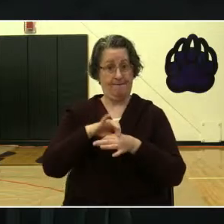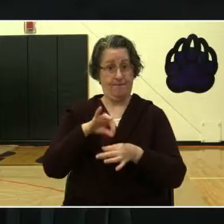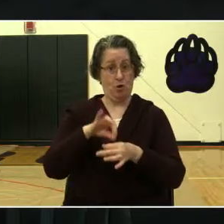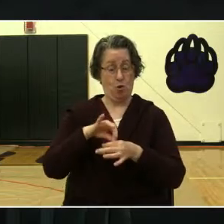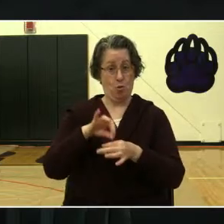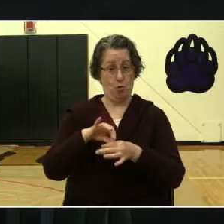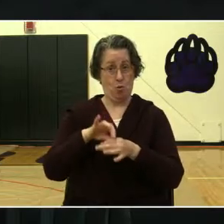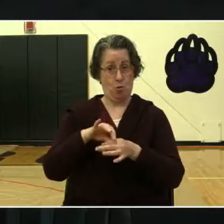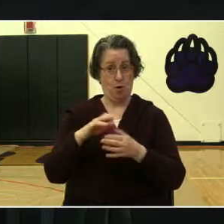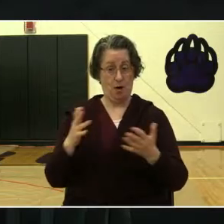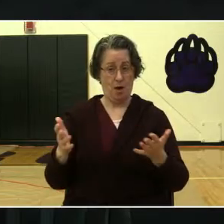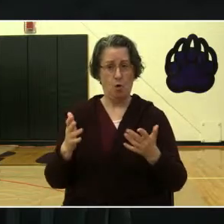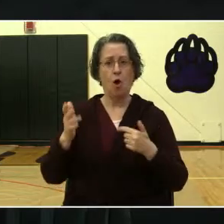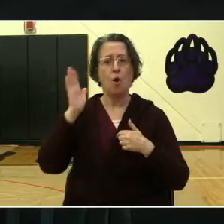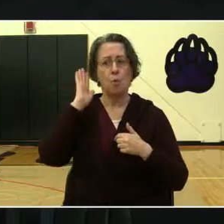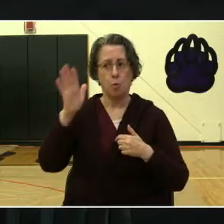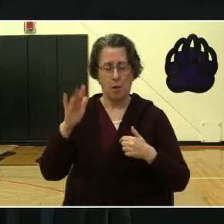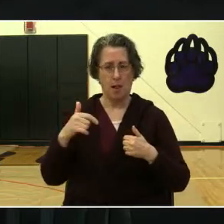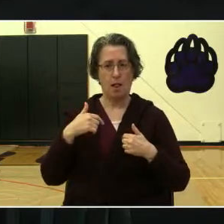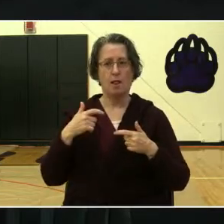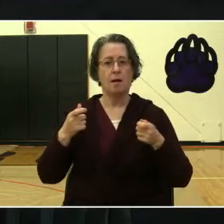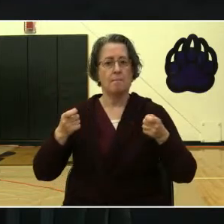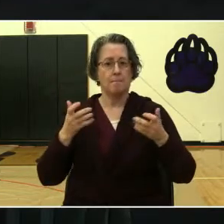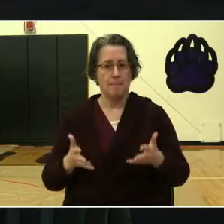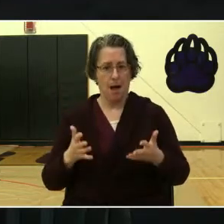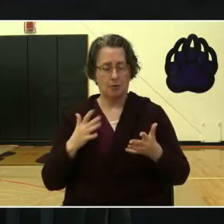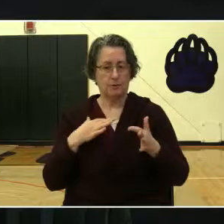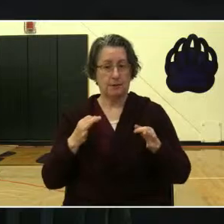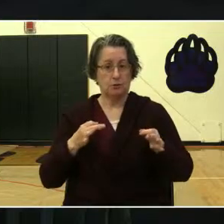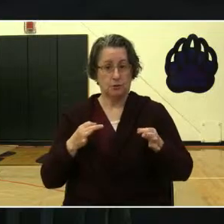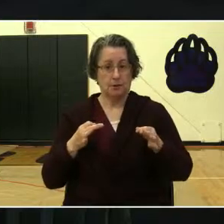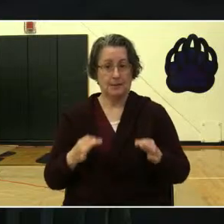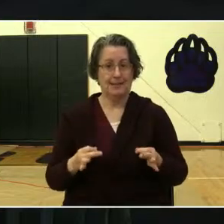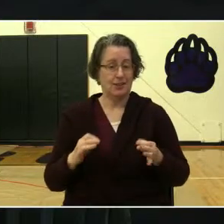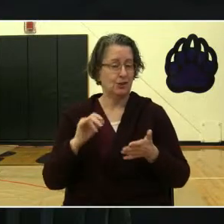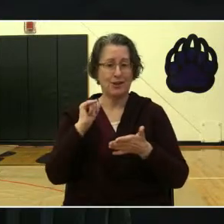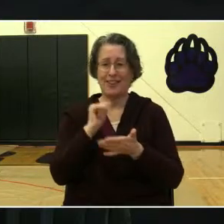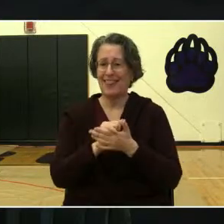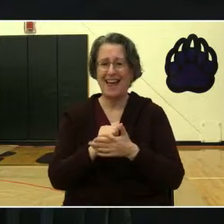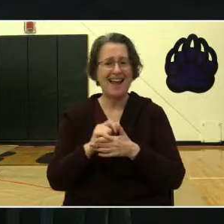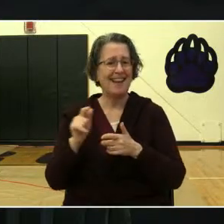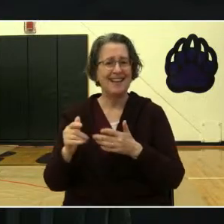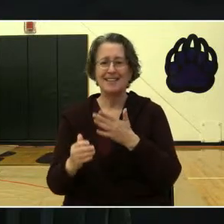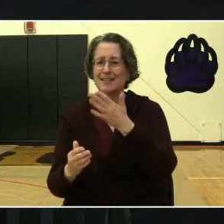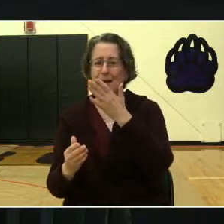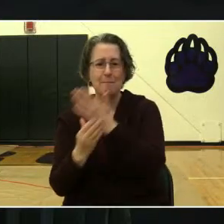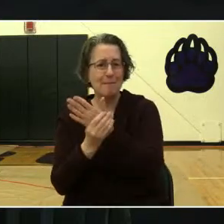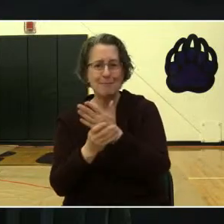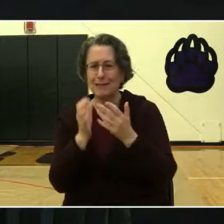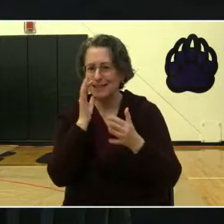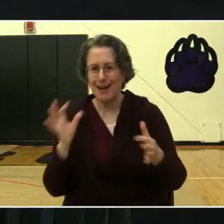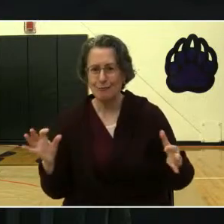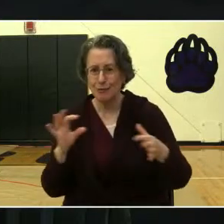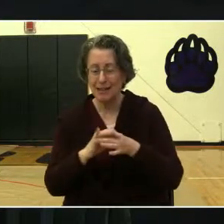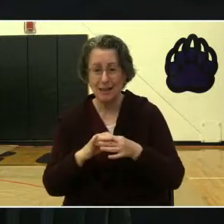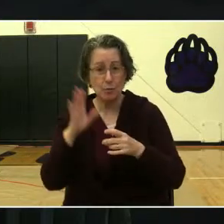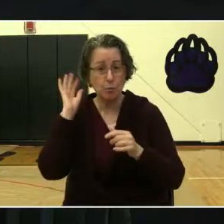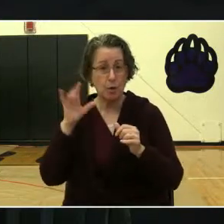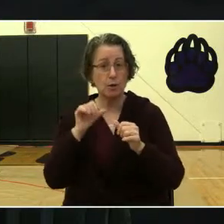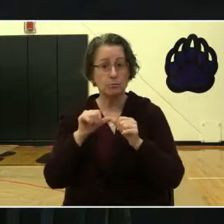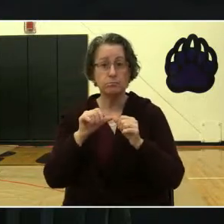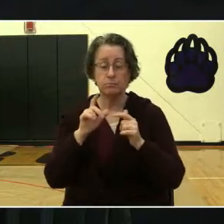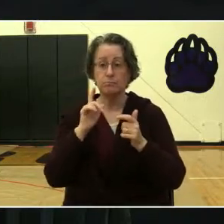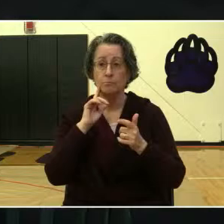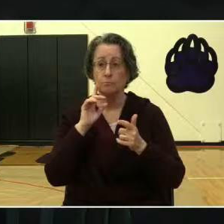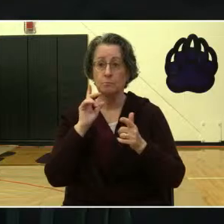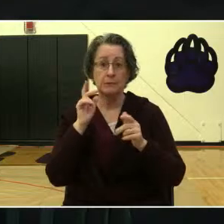moderators ruling um that that amendment is not gerain be sustained and um those